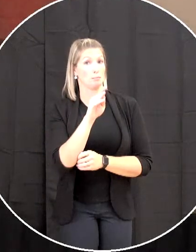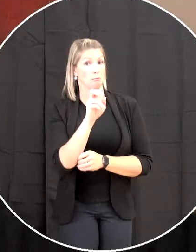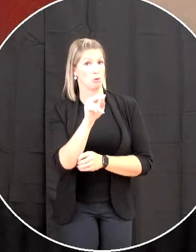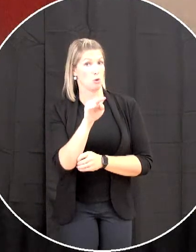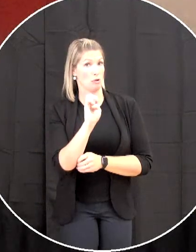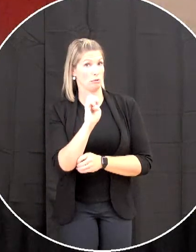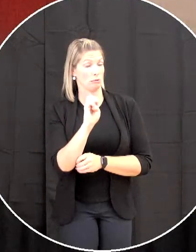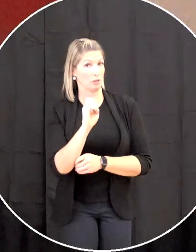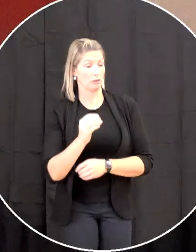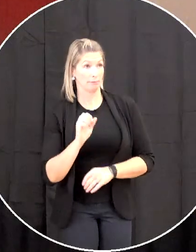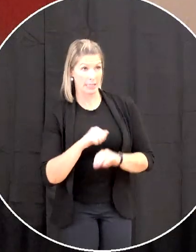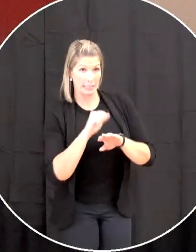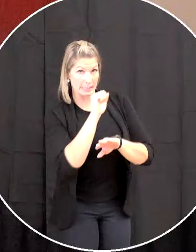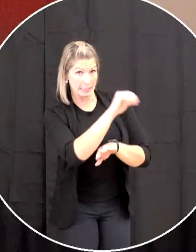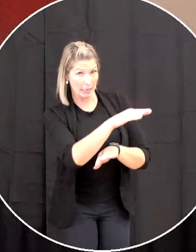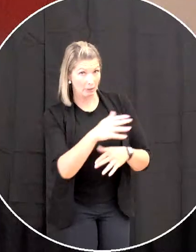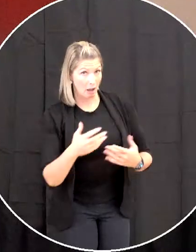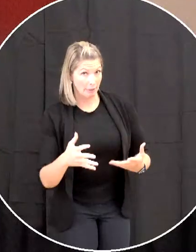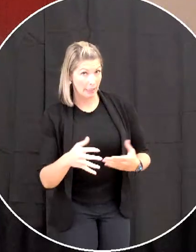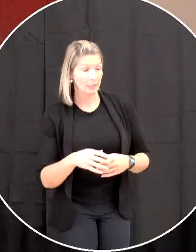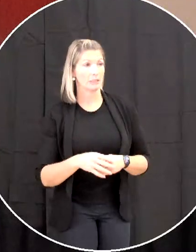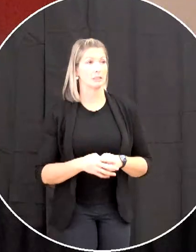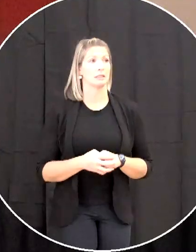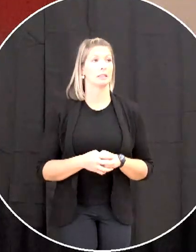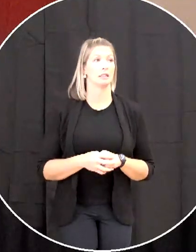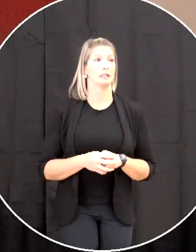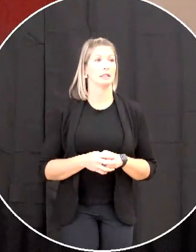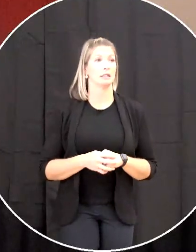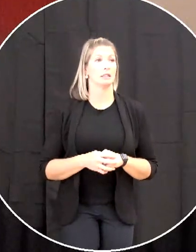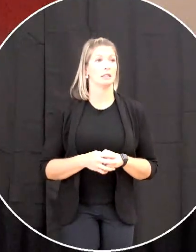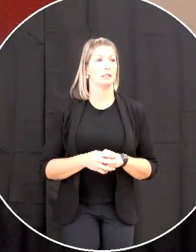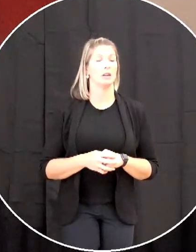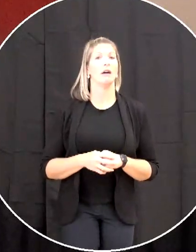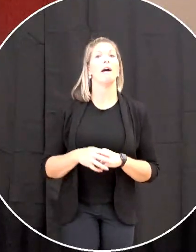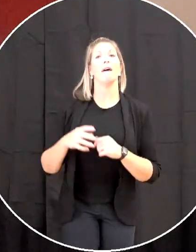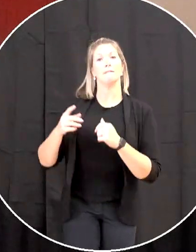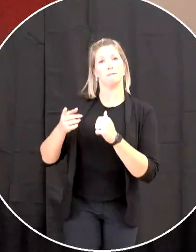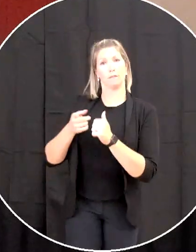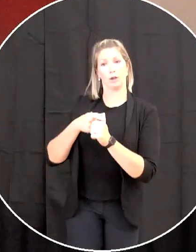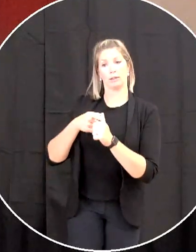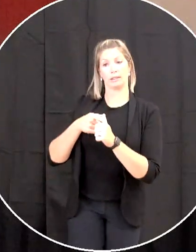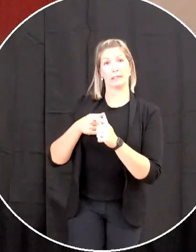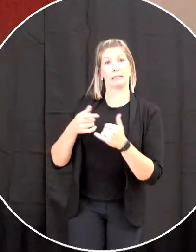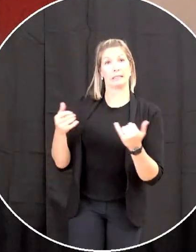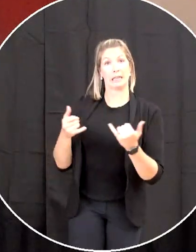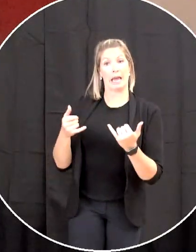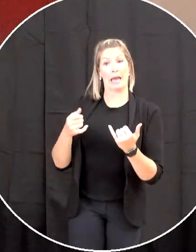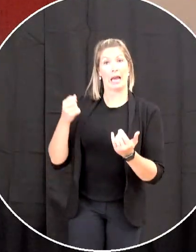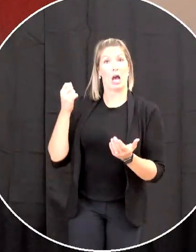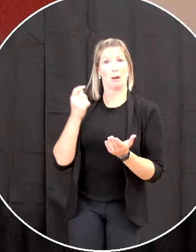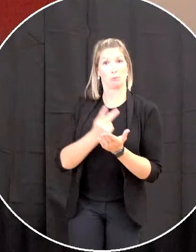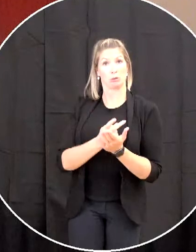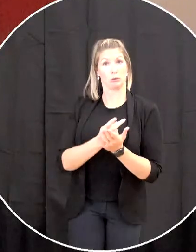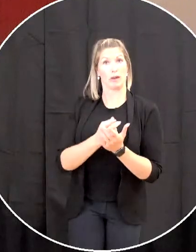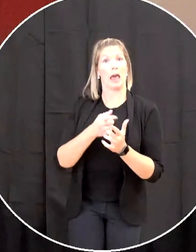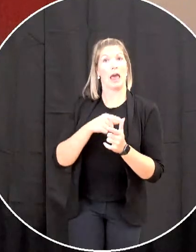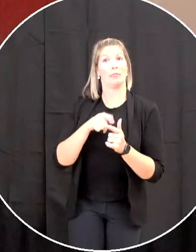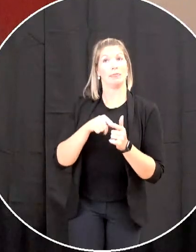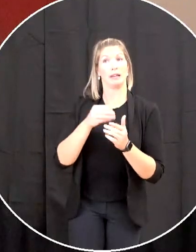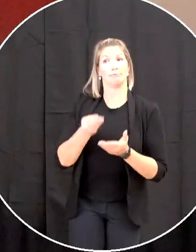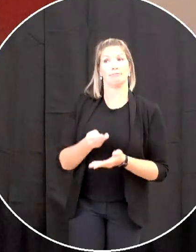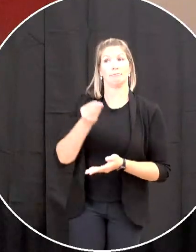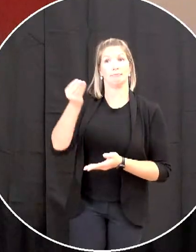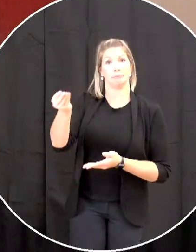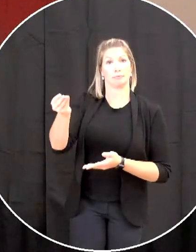of it. Right. So the process is we approve at this level, and then government has to go through there. They've